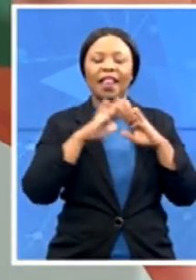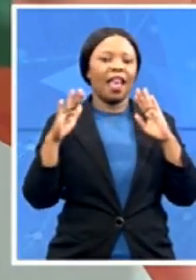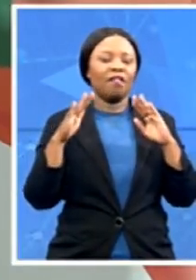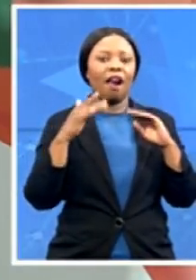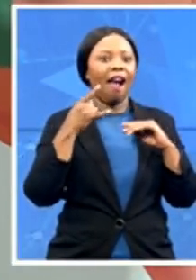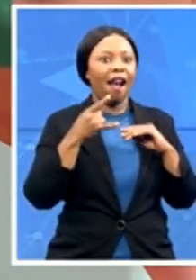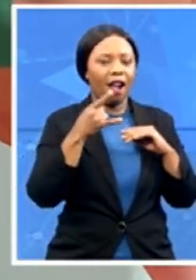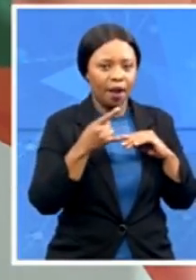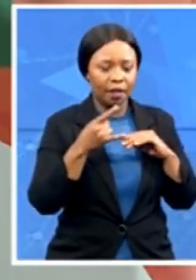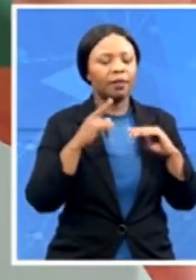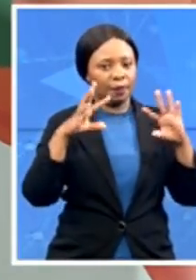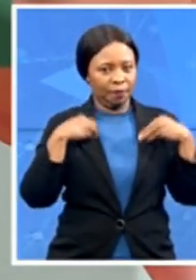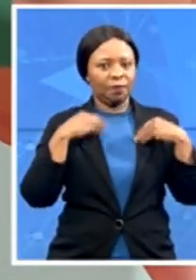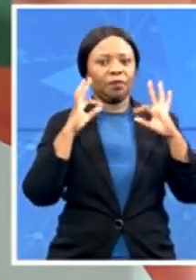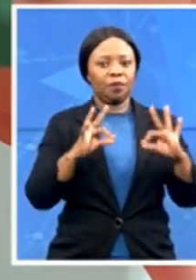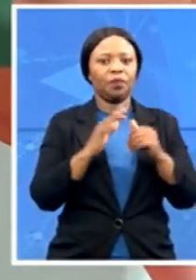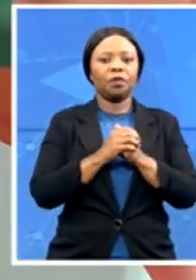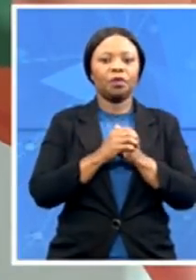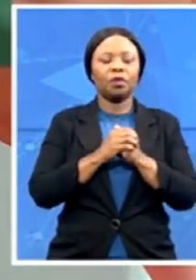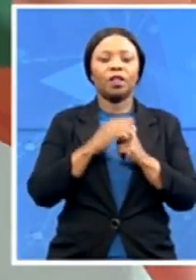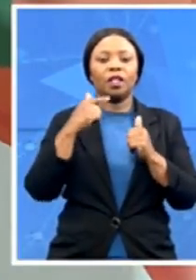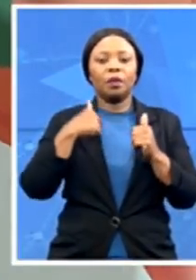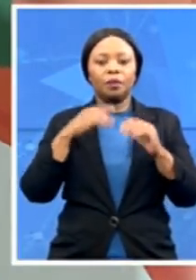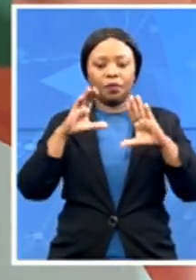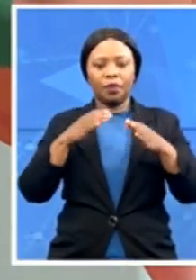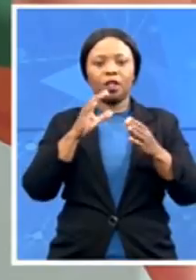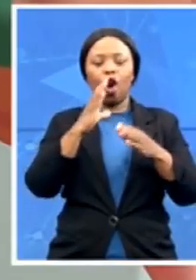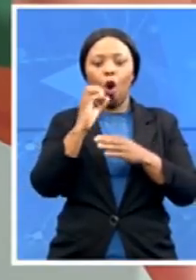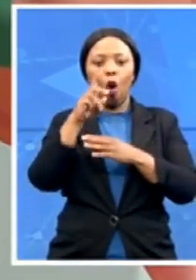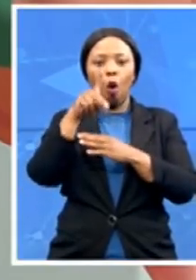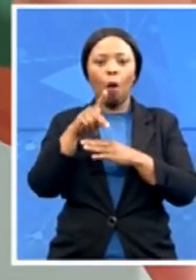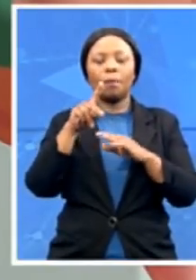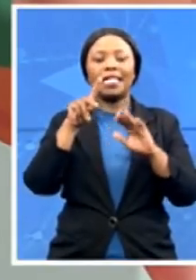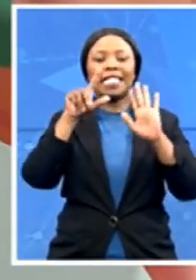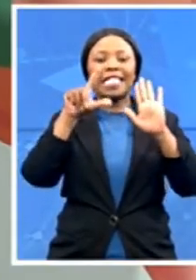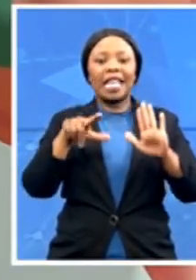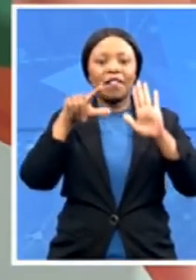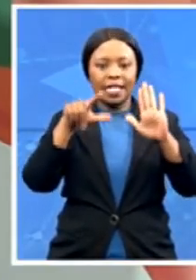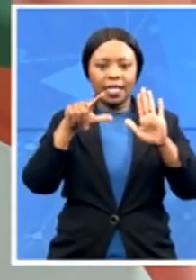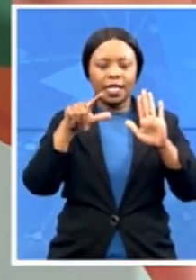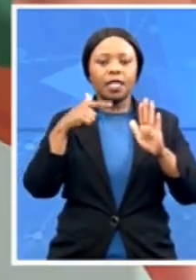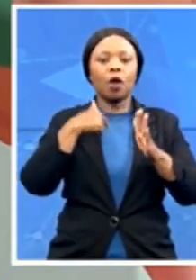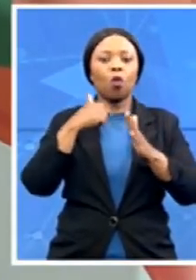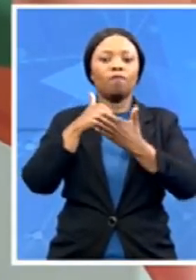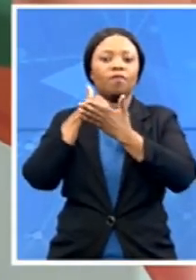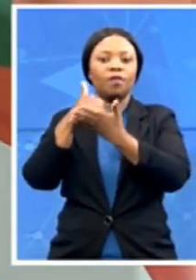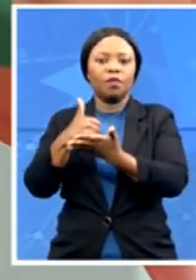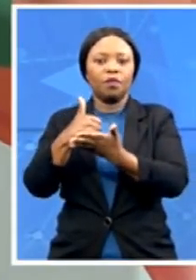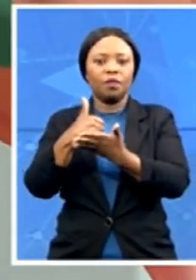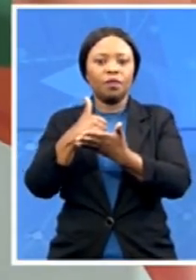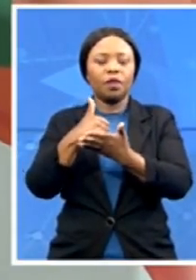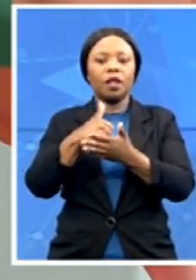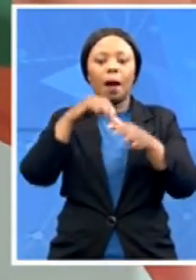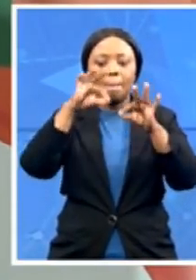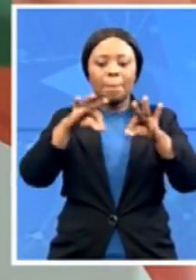is COP17, we assisted the planting of 35,000 indigenous trees in the